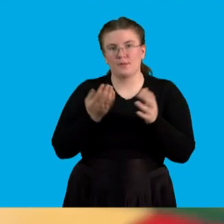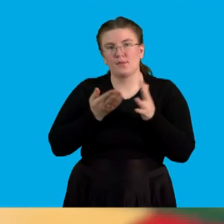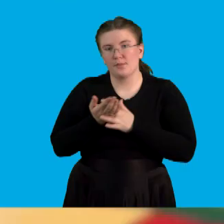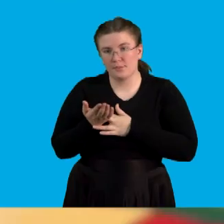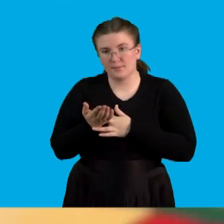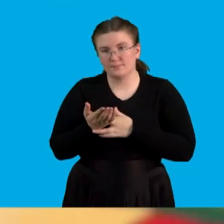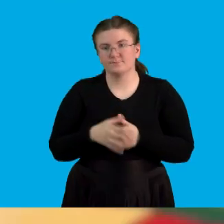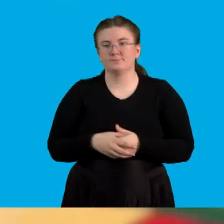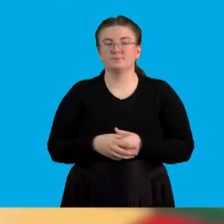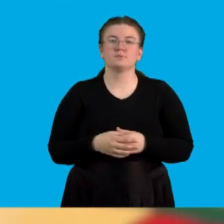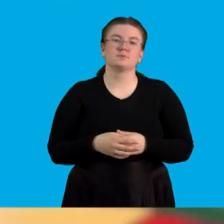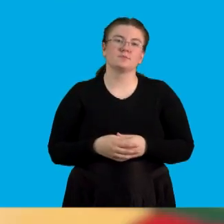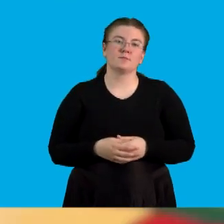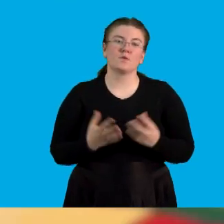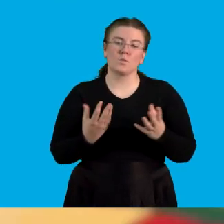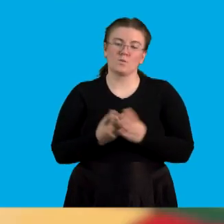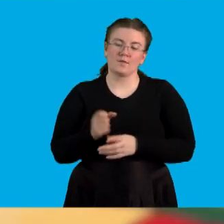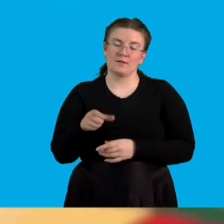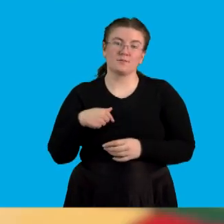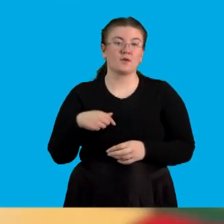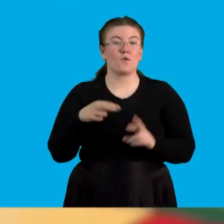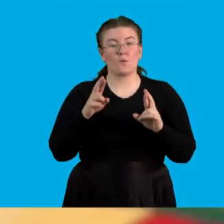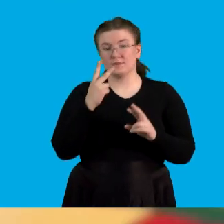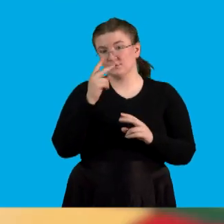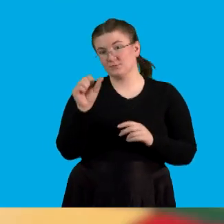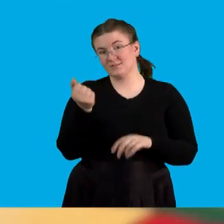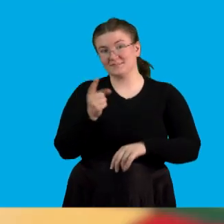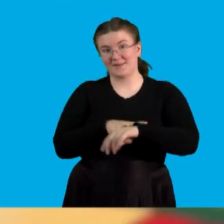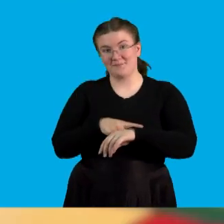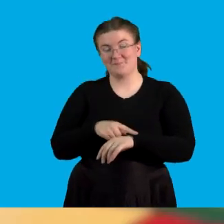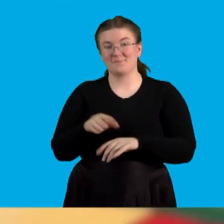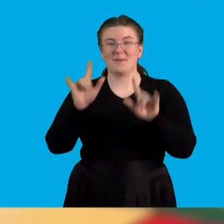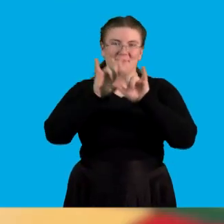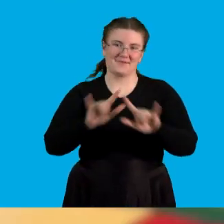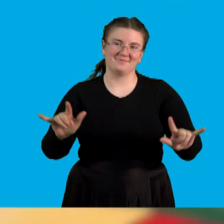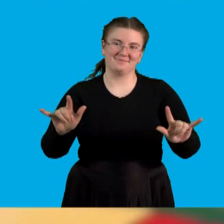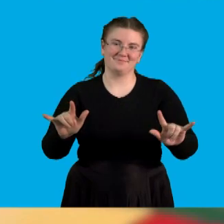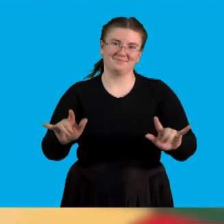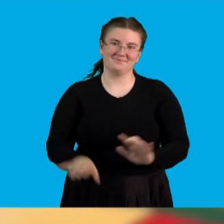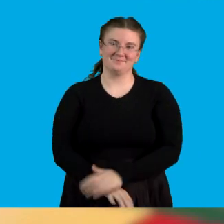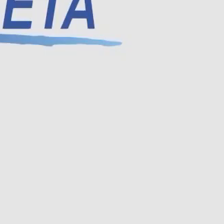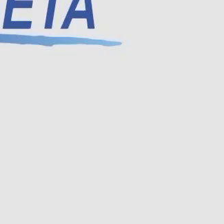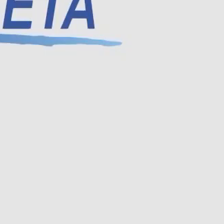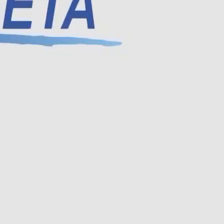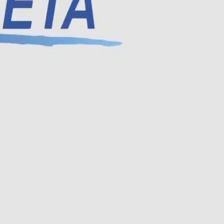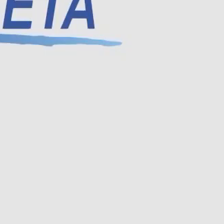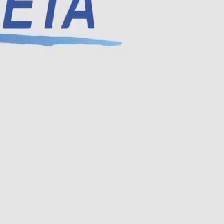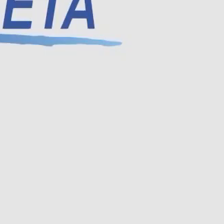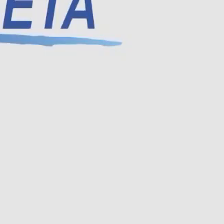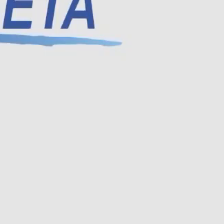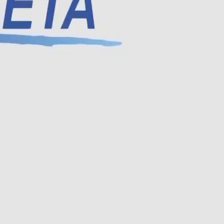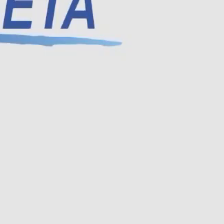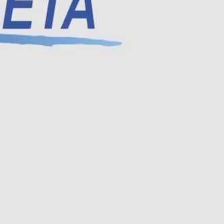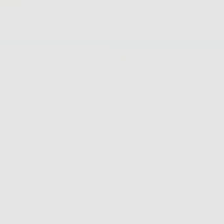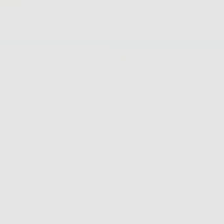that we are having. So with that said, I hope I see you next time. Bye.